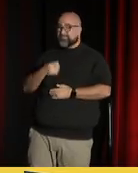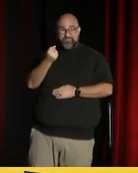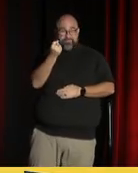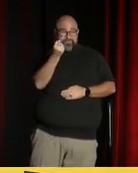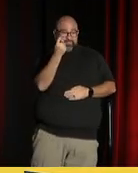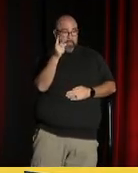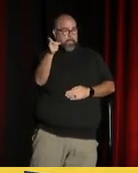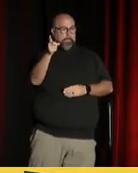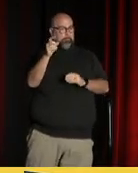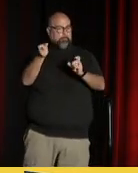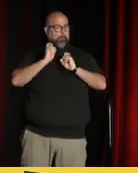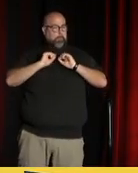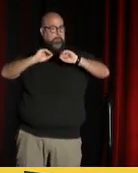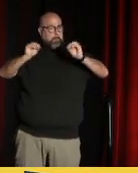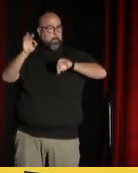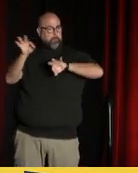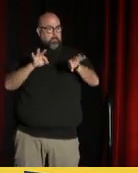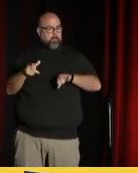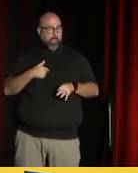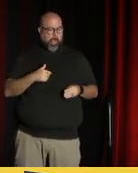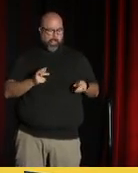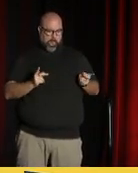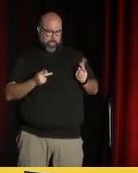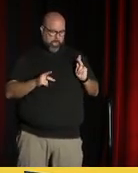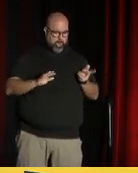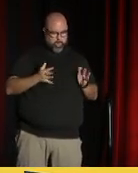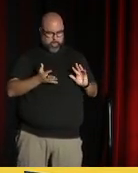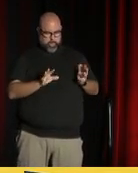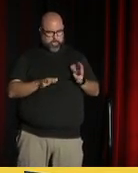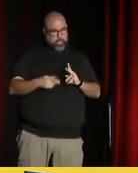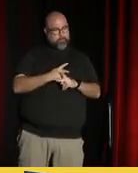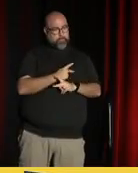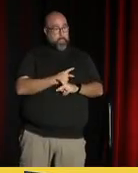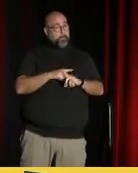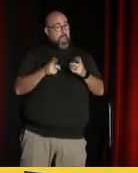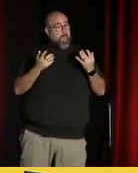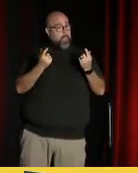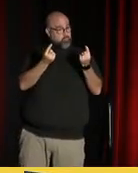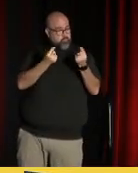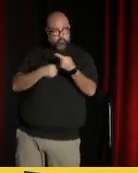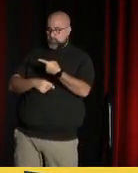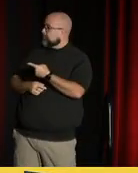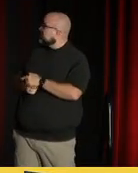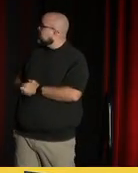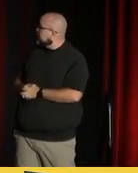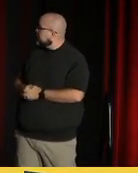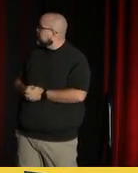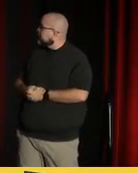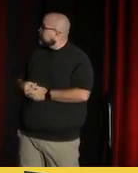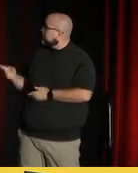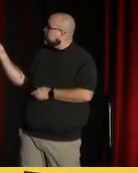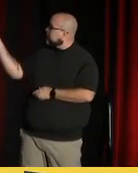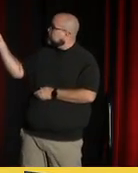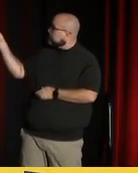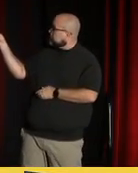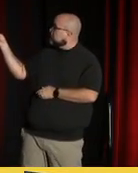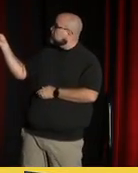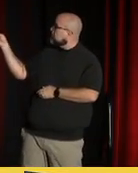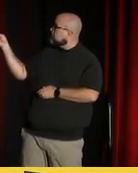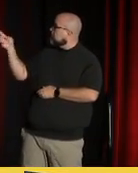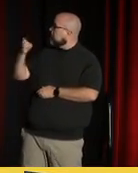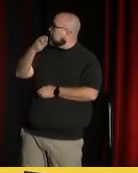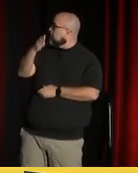guy didn't give me any directions, it took me a little while to figure this out. But this is the way it works. If you pull on the blue